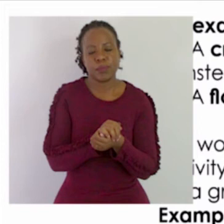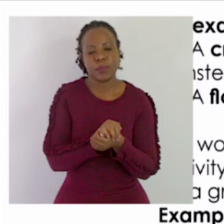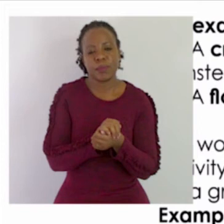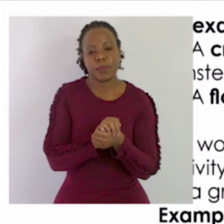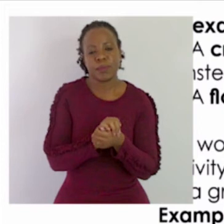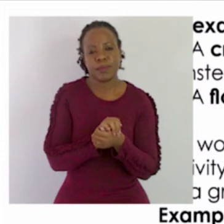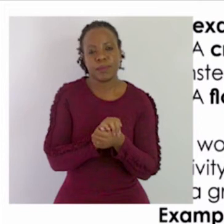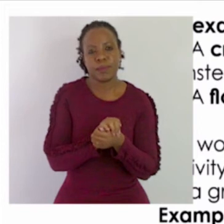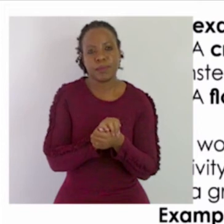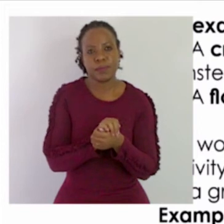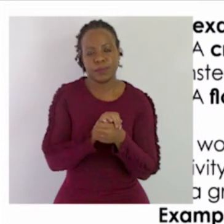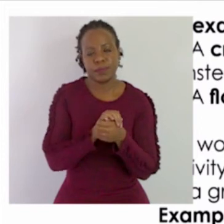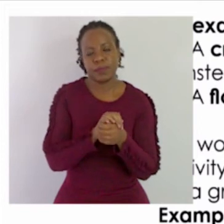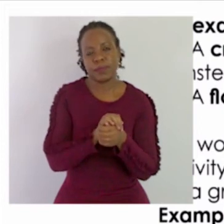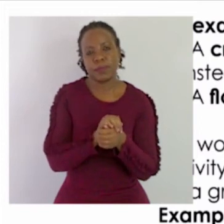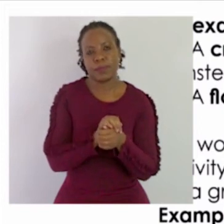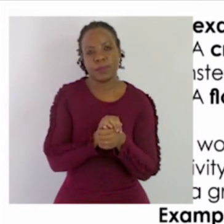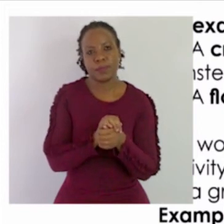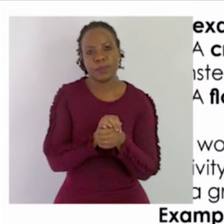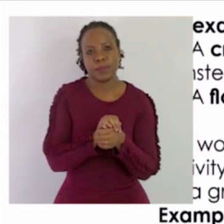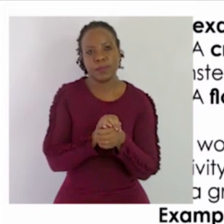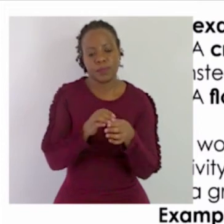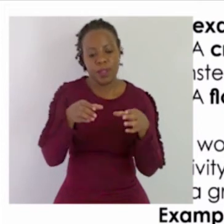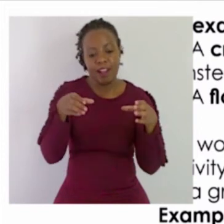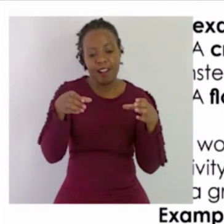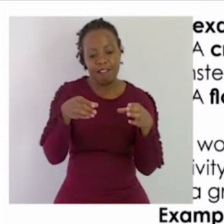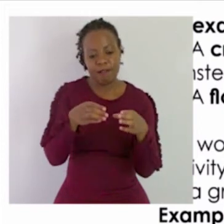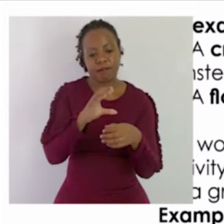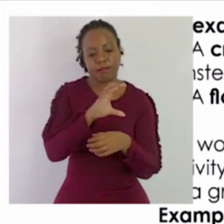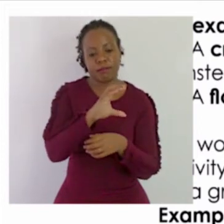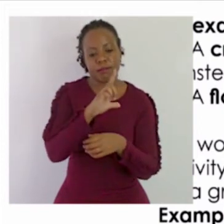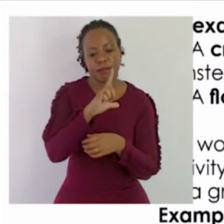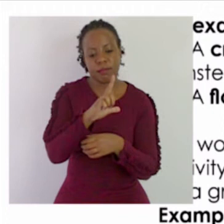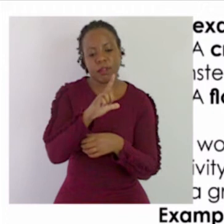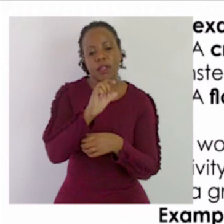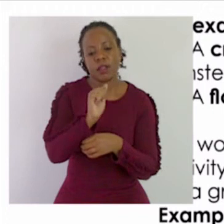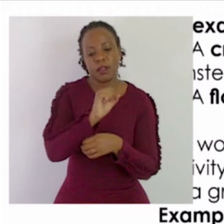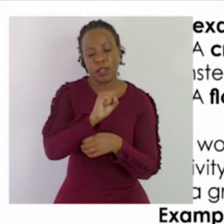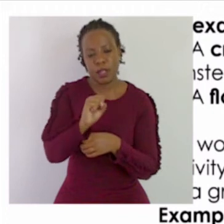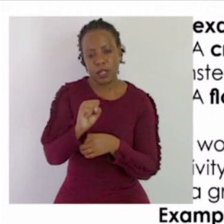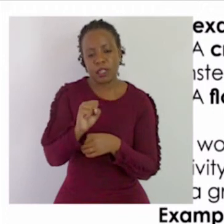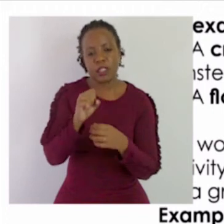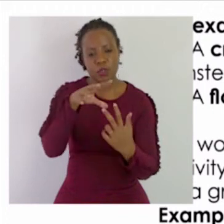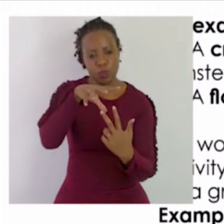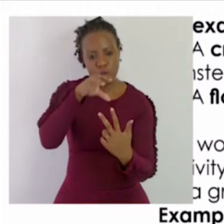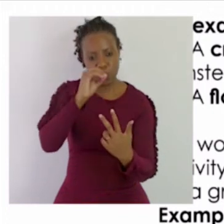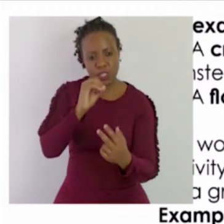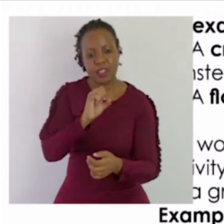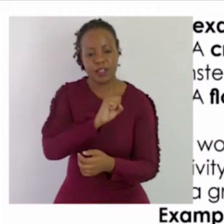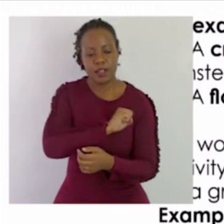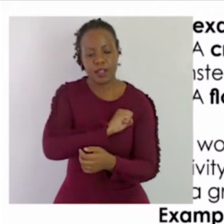nouns. Examples: class of students, a staff of